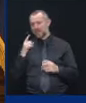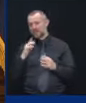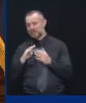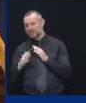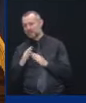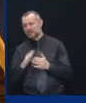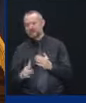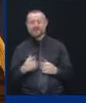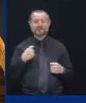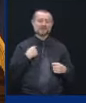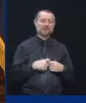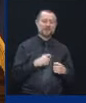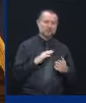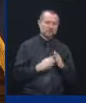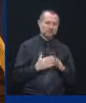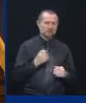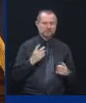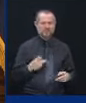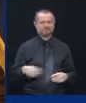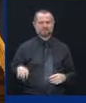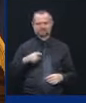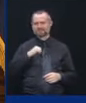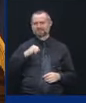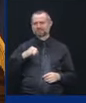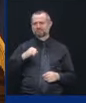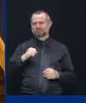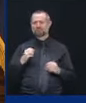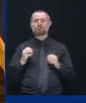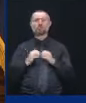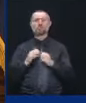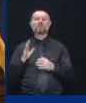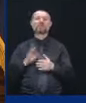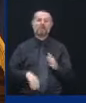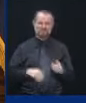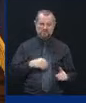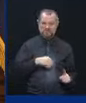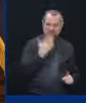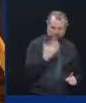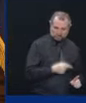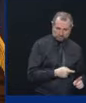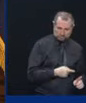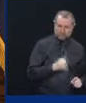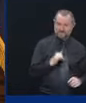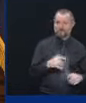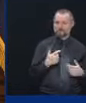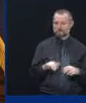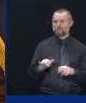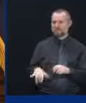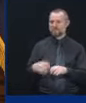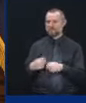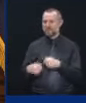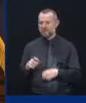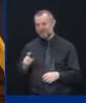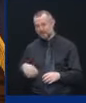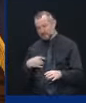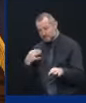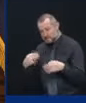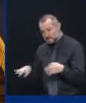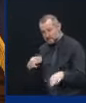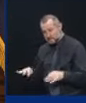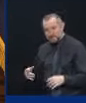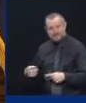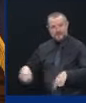Hispanic communities. And it's a problem, and we have to deal with it. But when it became so